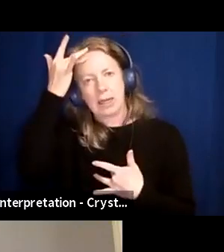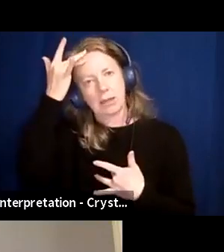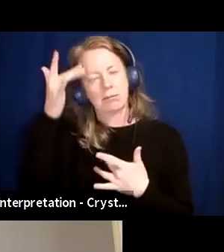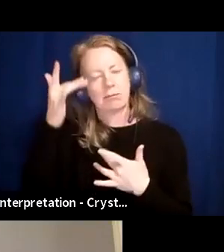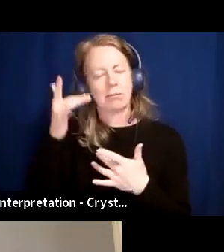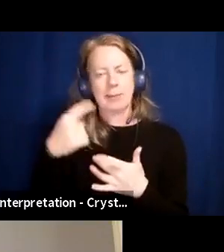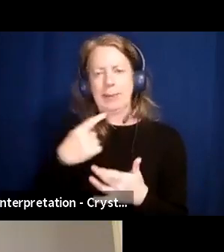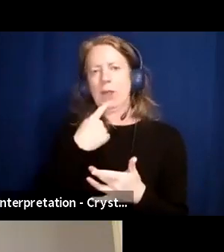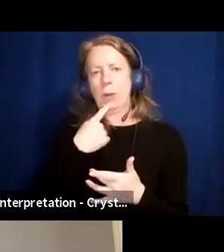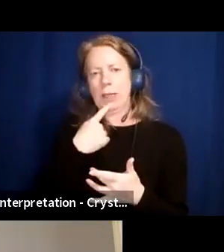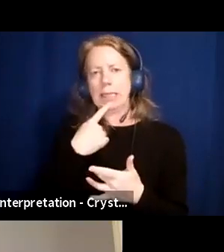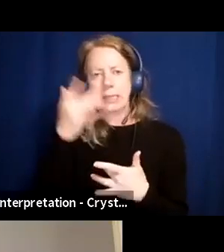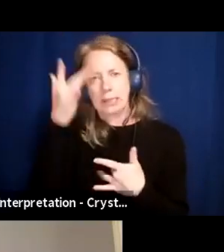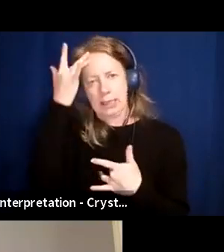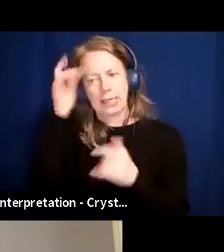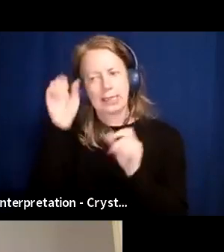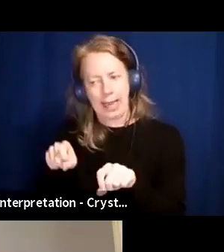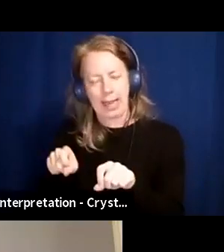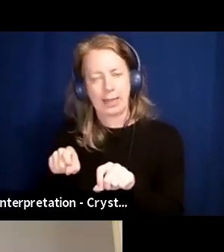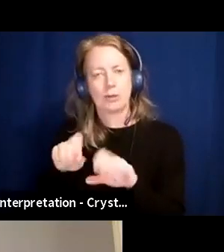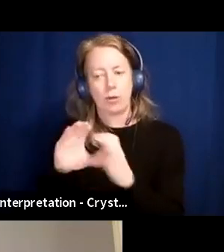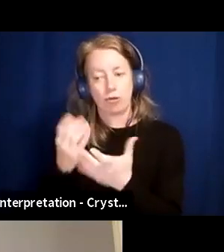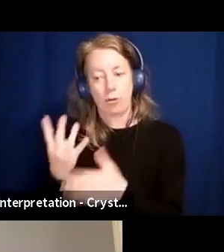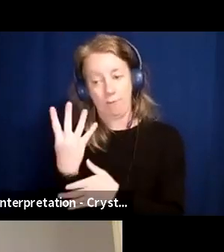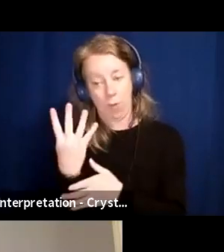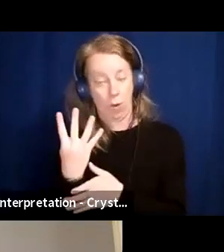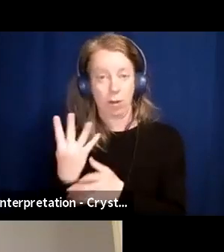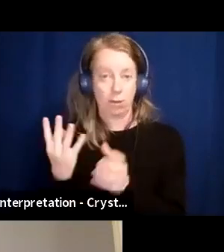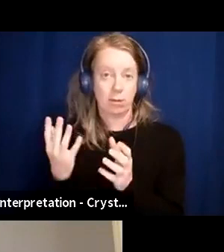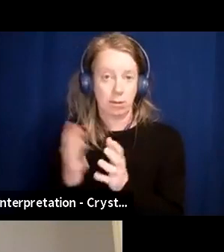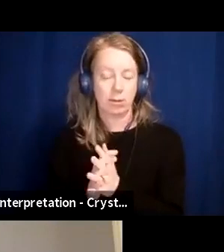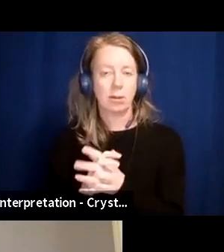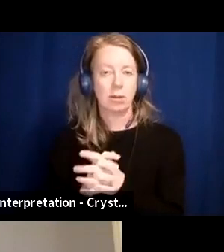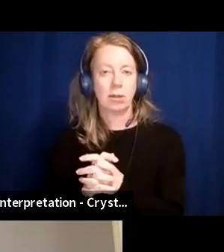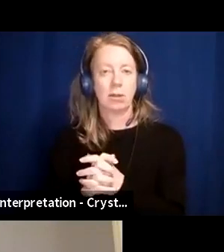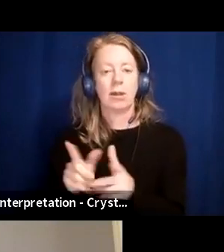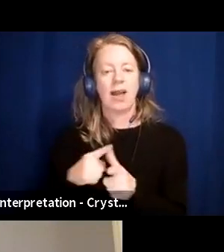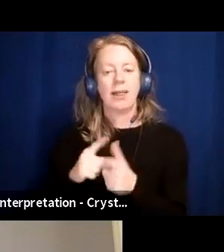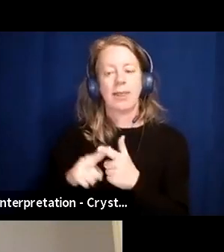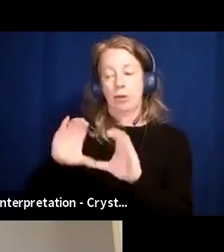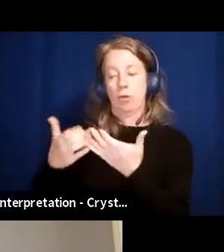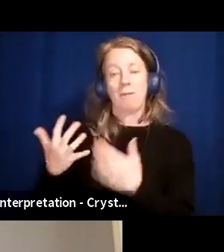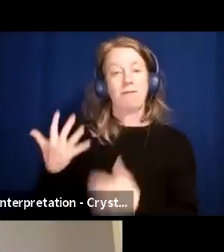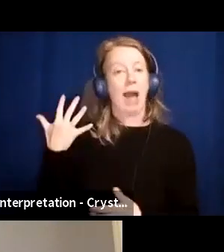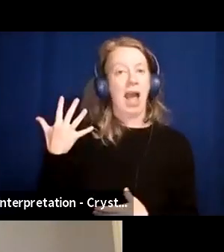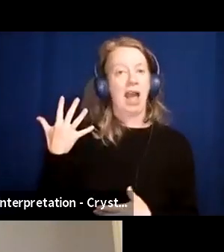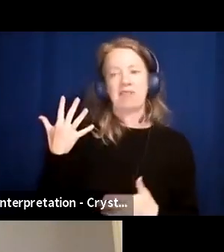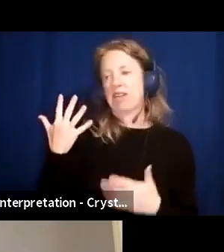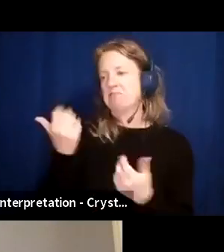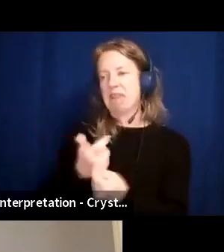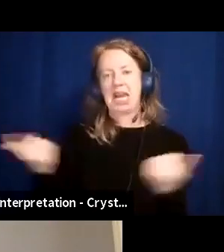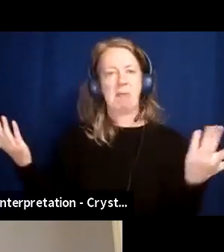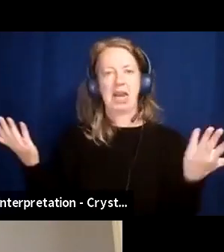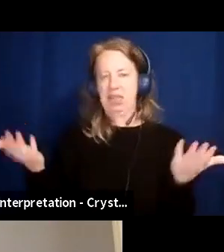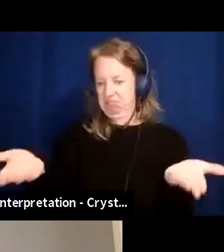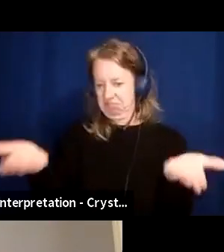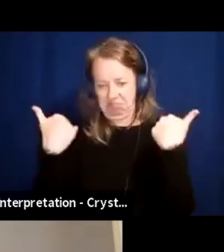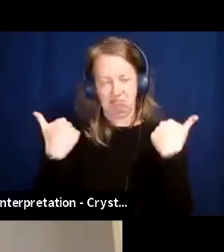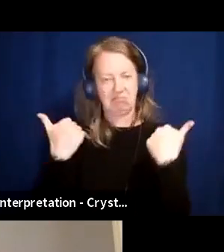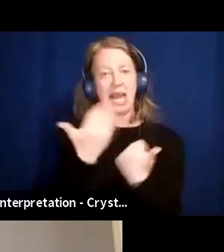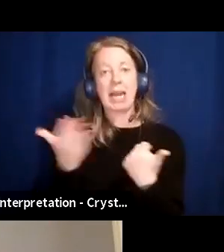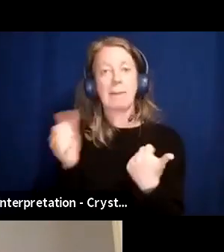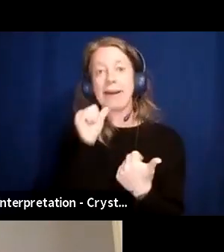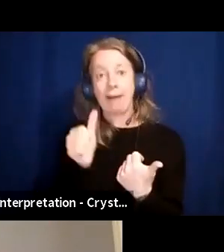So a lot of more people. And then the 5th group is everybody else that did not